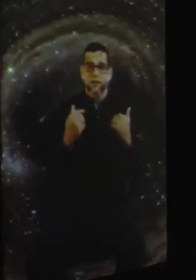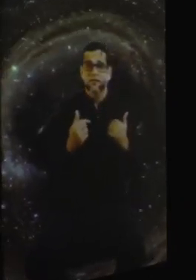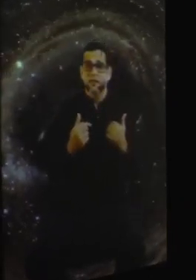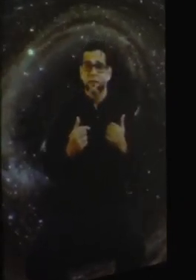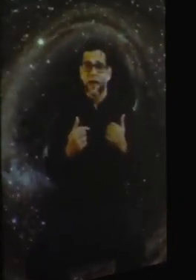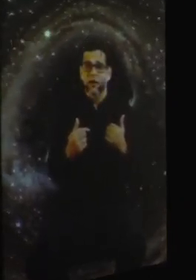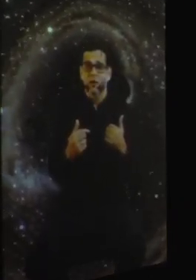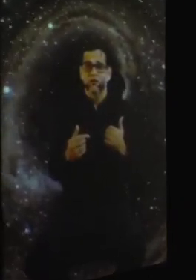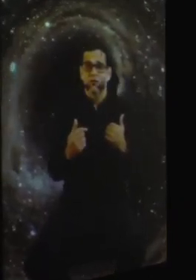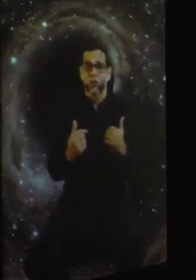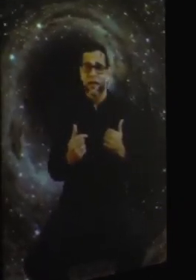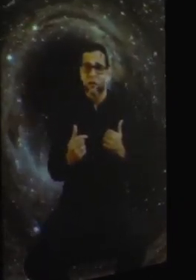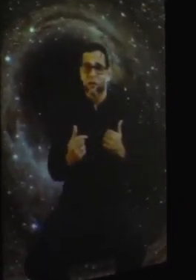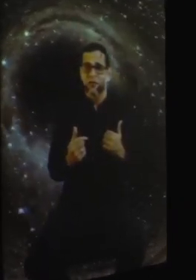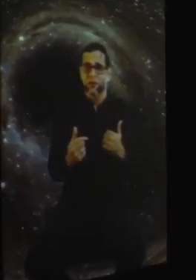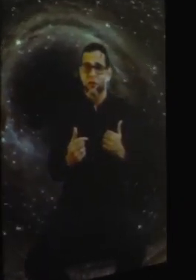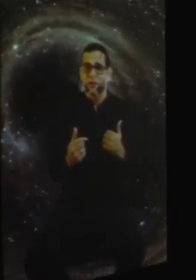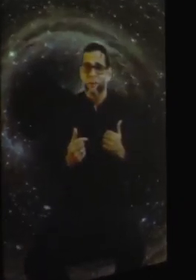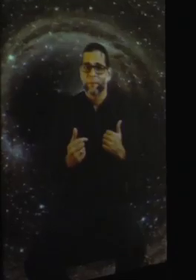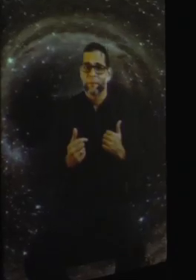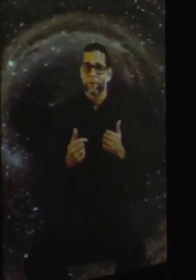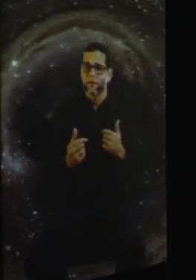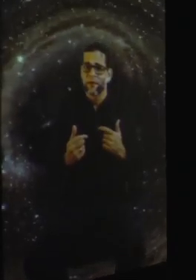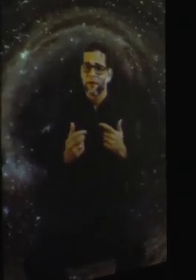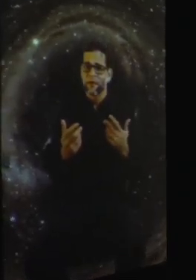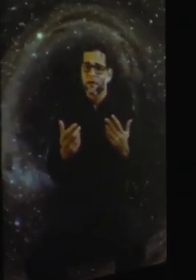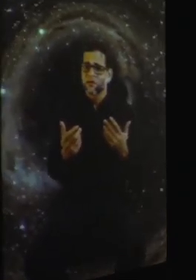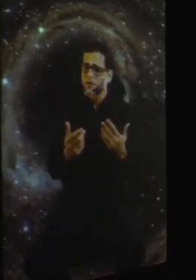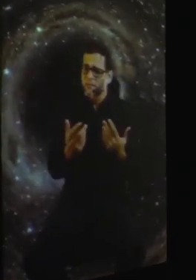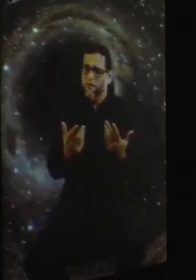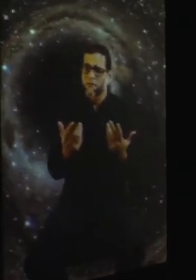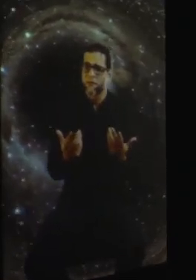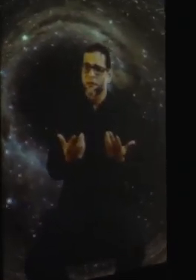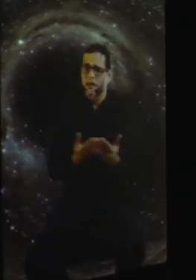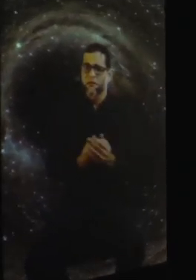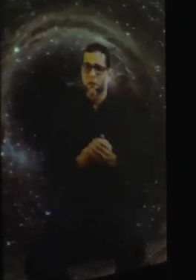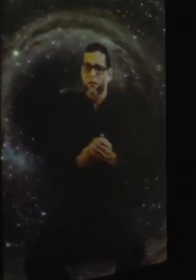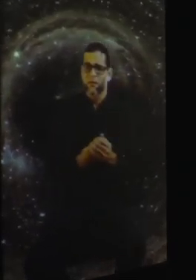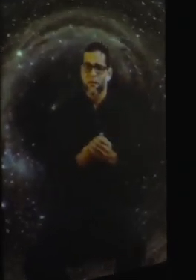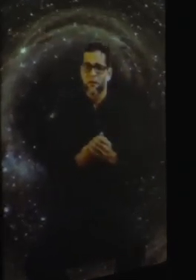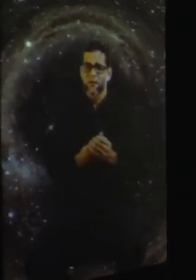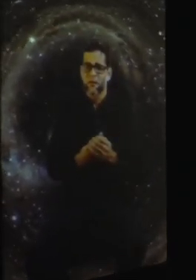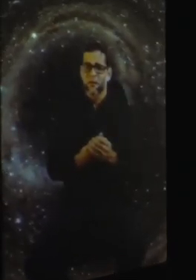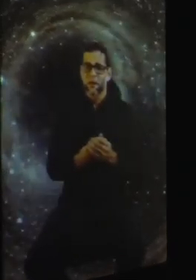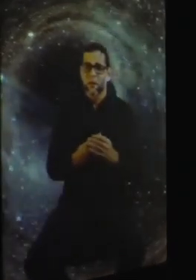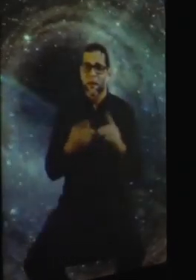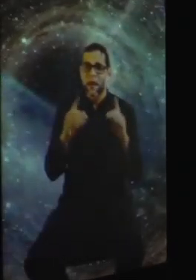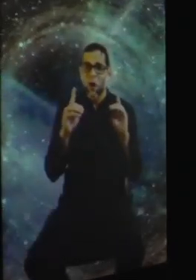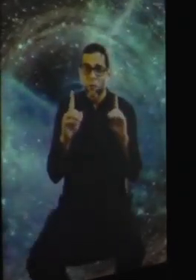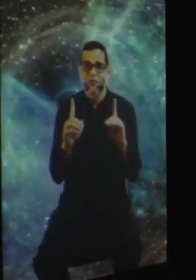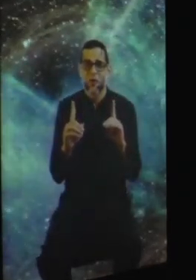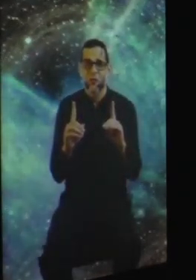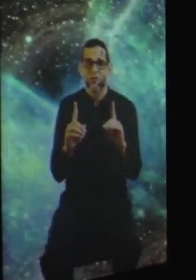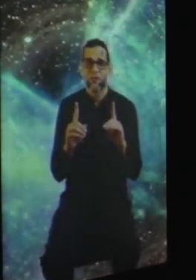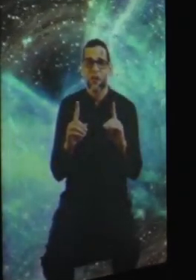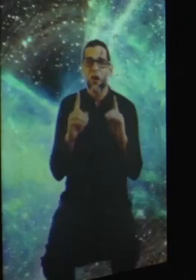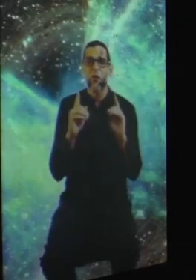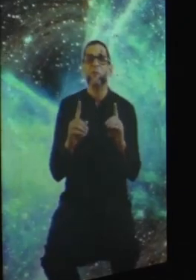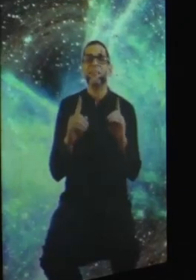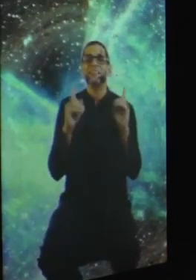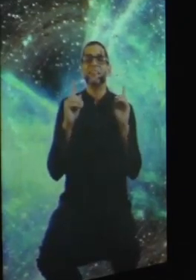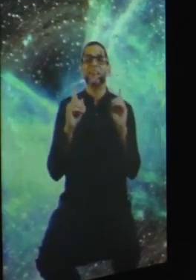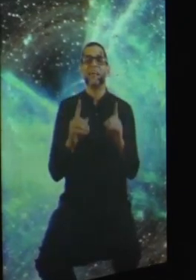there's another black hole just waiting around the corner. So I've been afraid of hope, but I hope for hope.